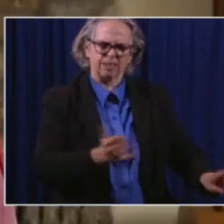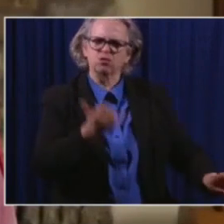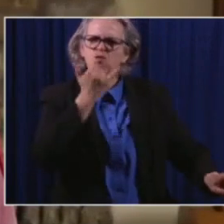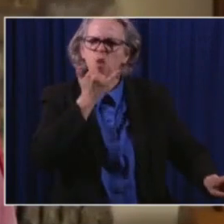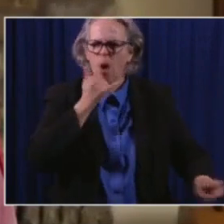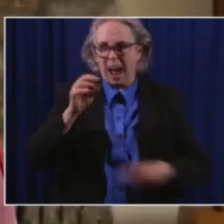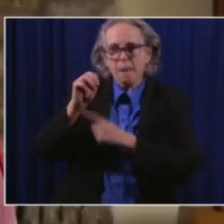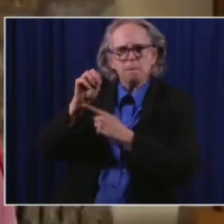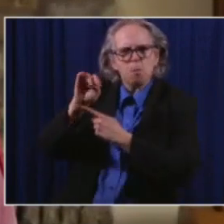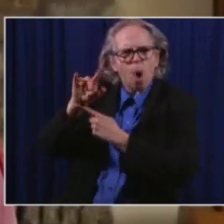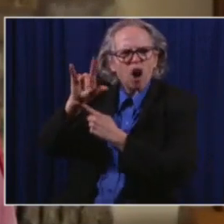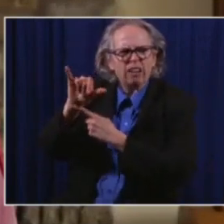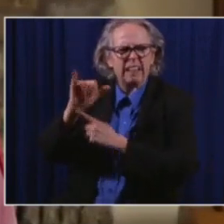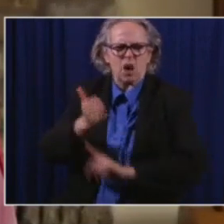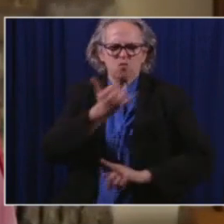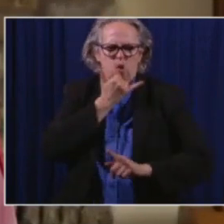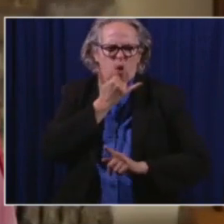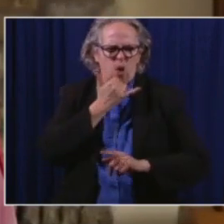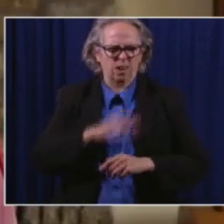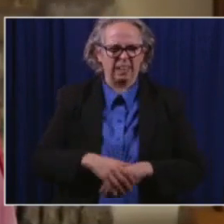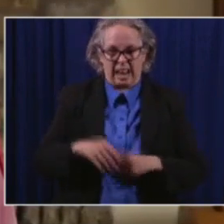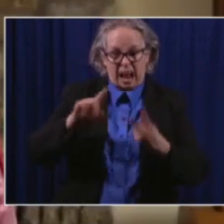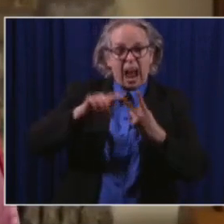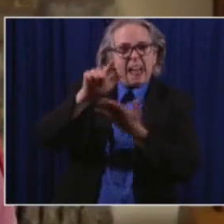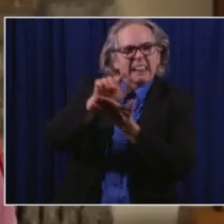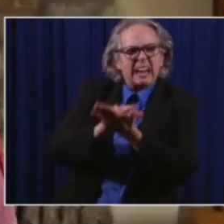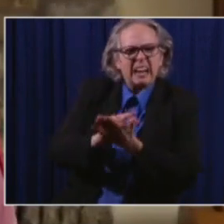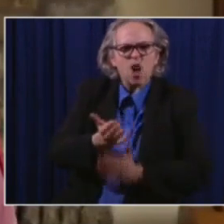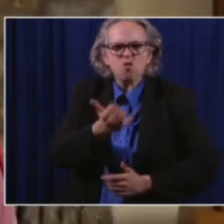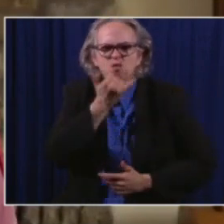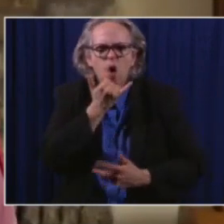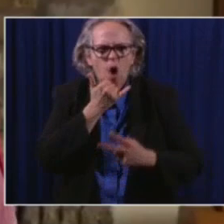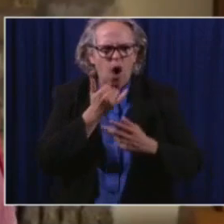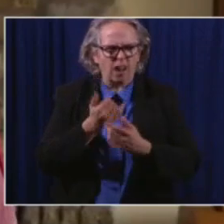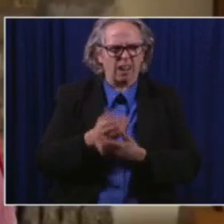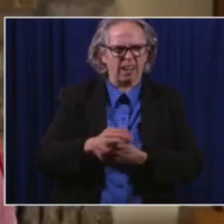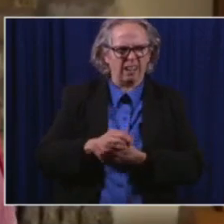It's anti-democratic. It's anti- everything this country stands for.